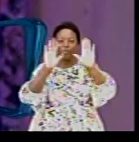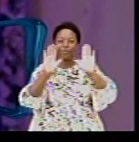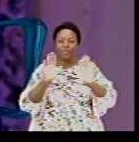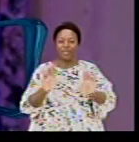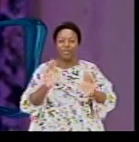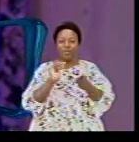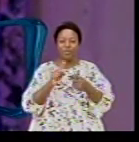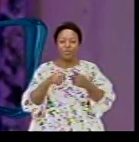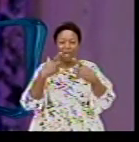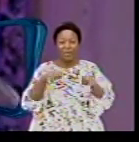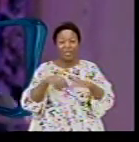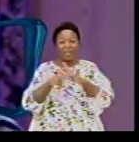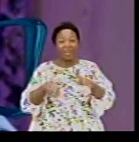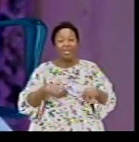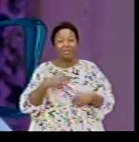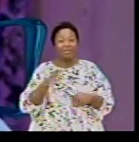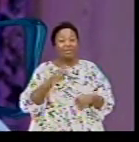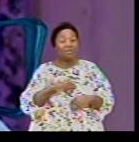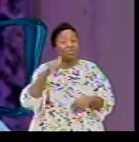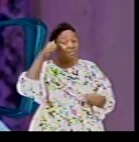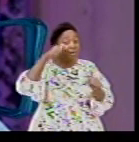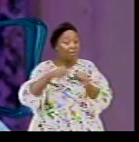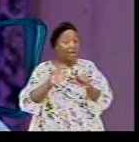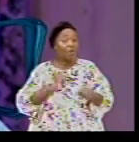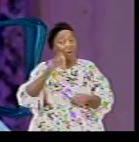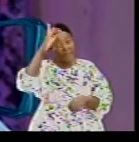Our father-in-law prayed last night.